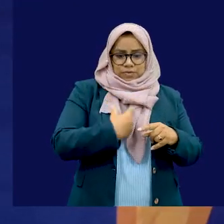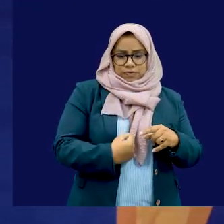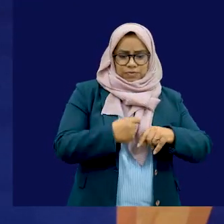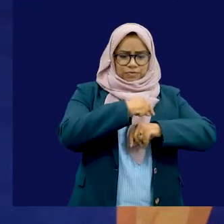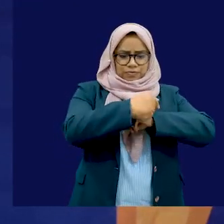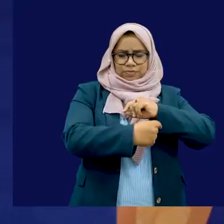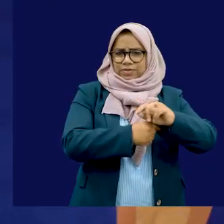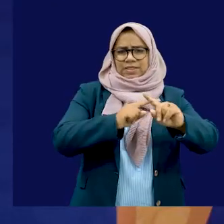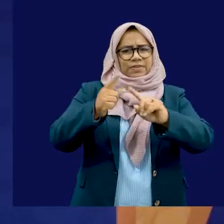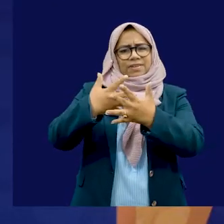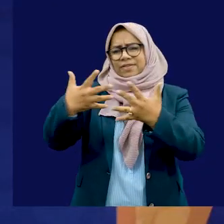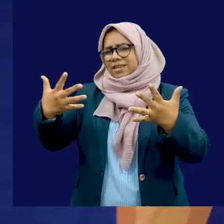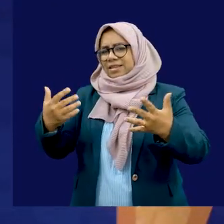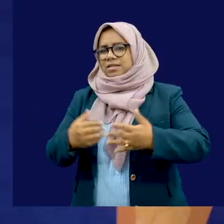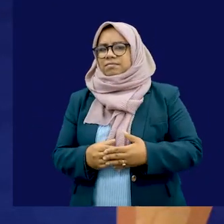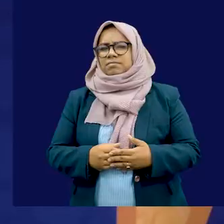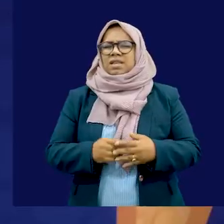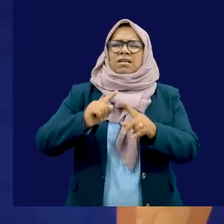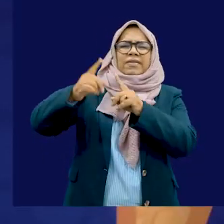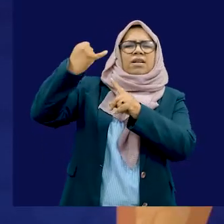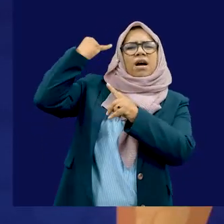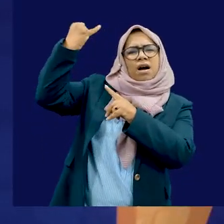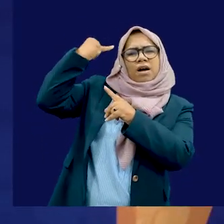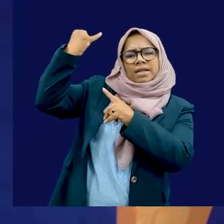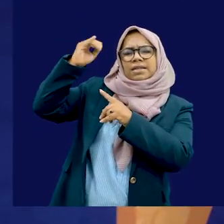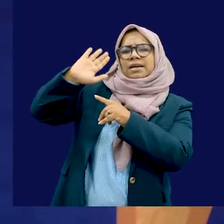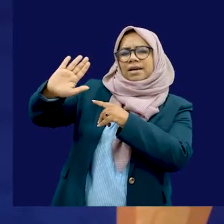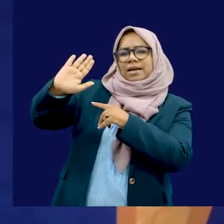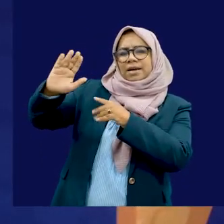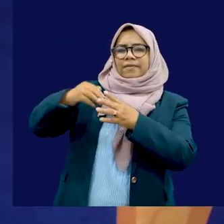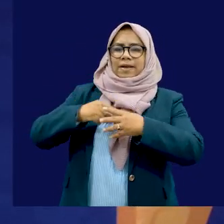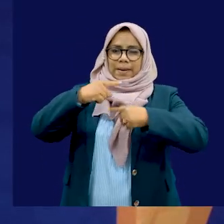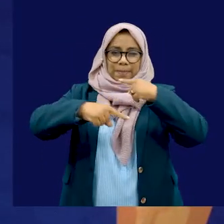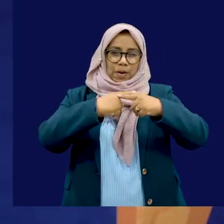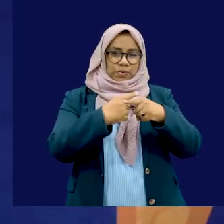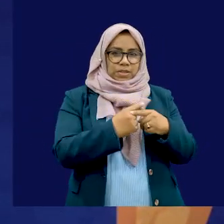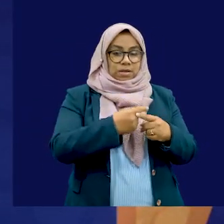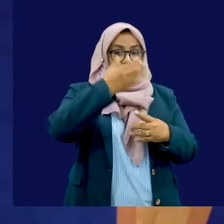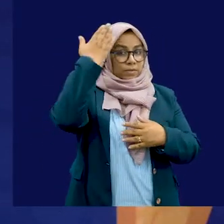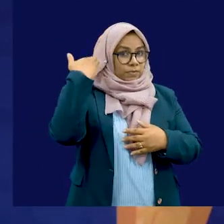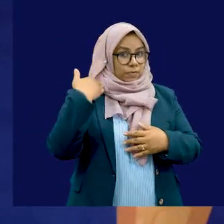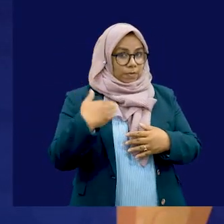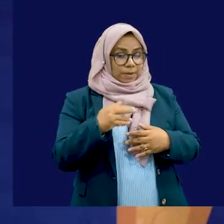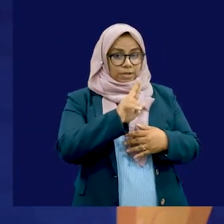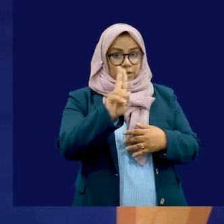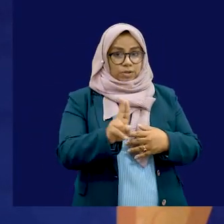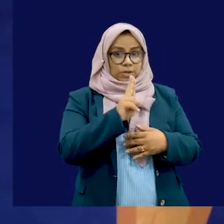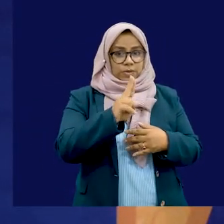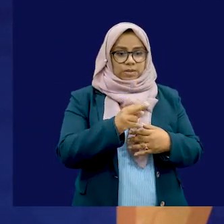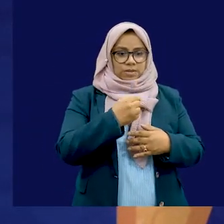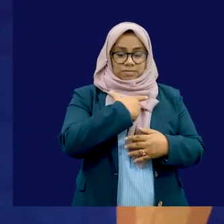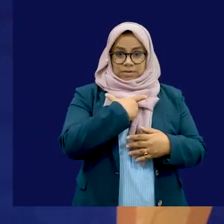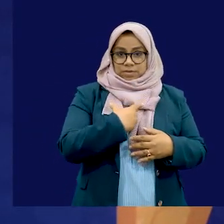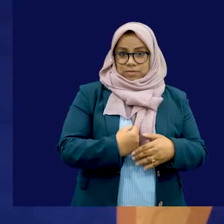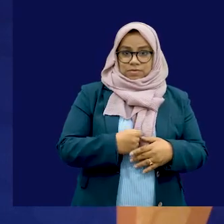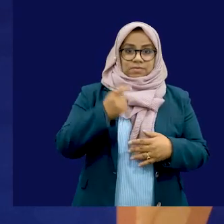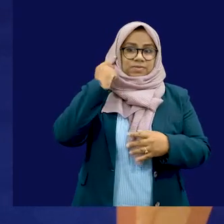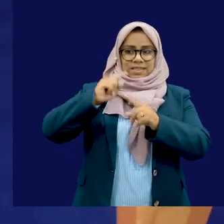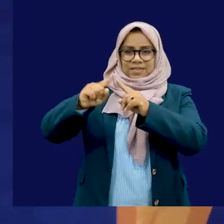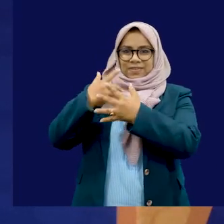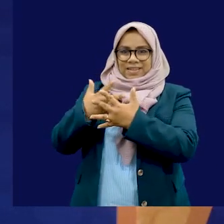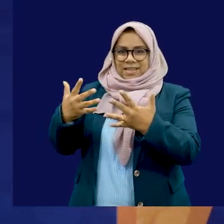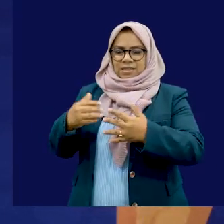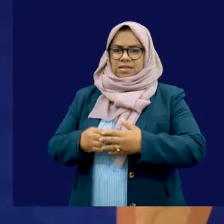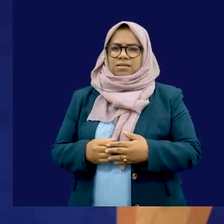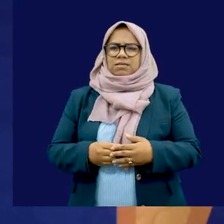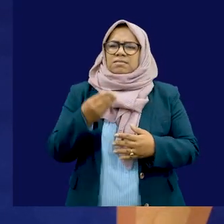There is a difference of opinion among scholars regarding the obligation of paying zakat on women's gold and silver jewelry. Most scholars believe that